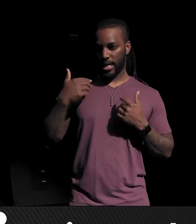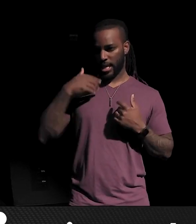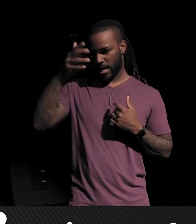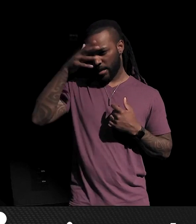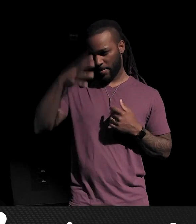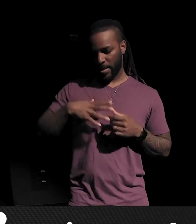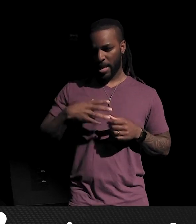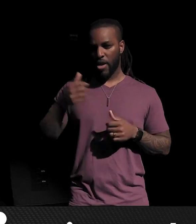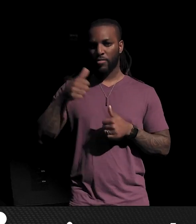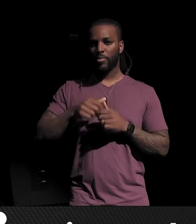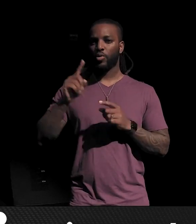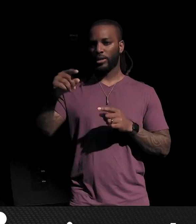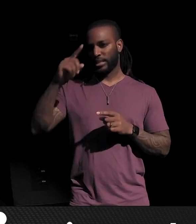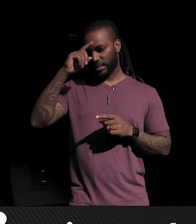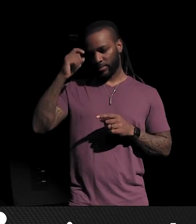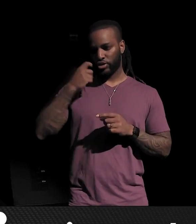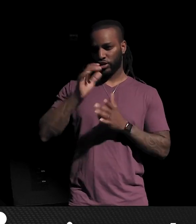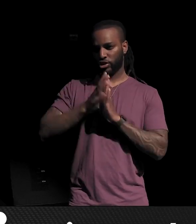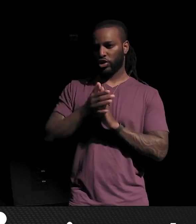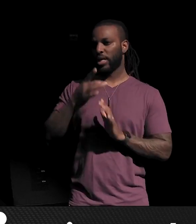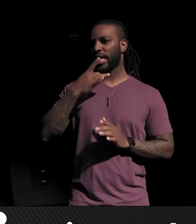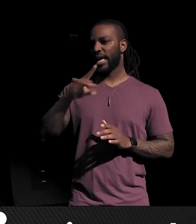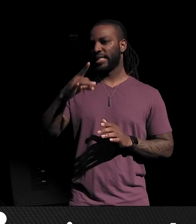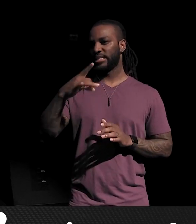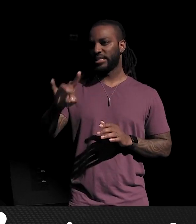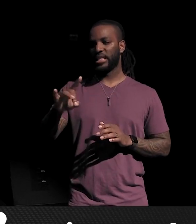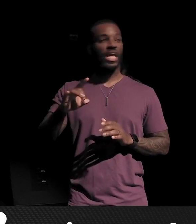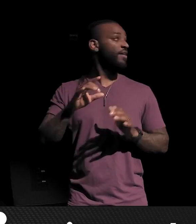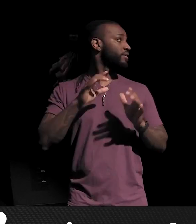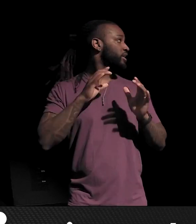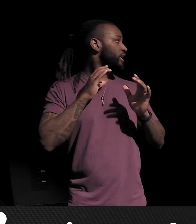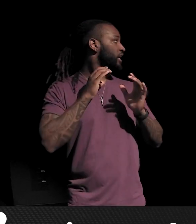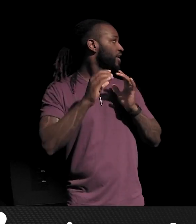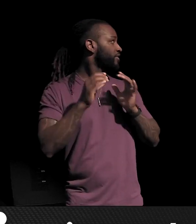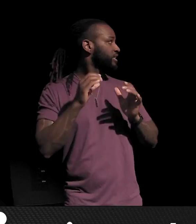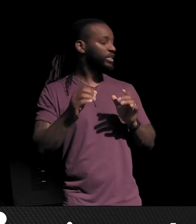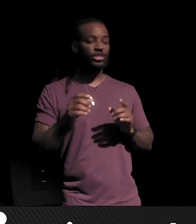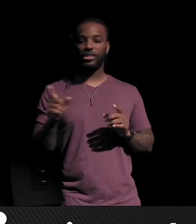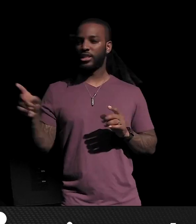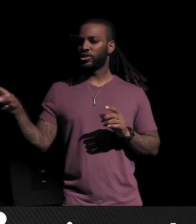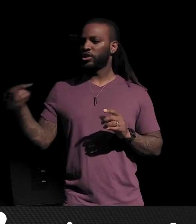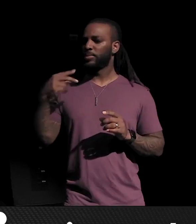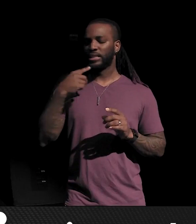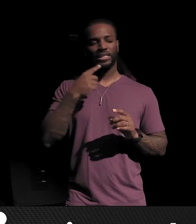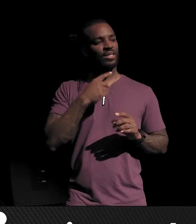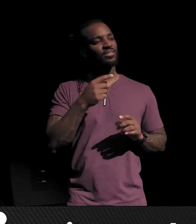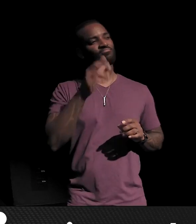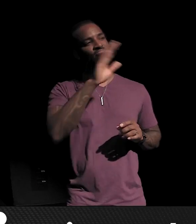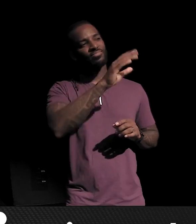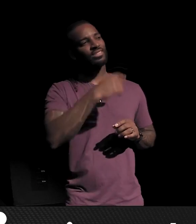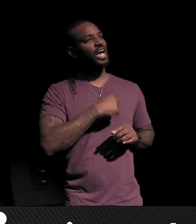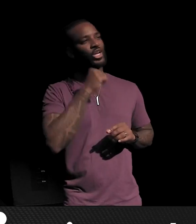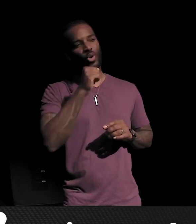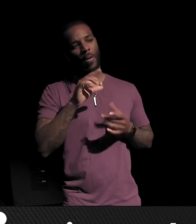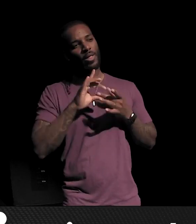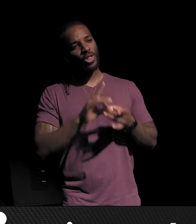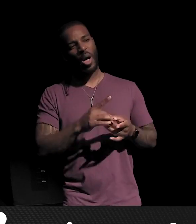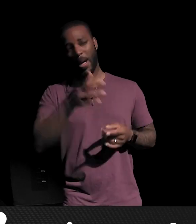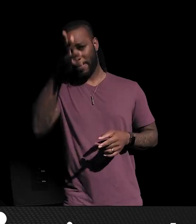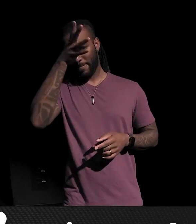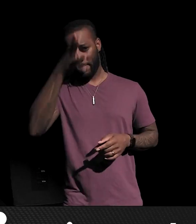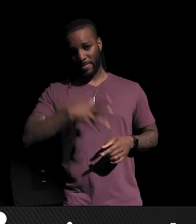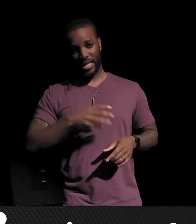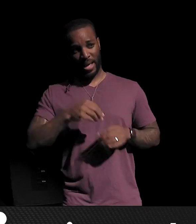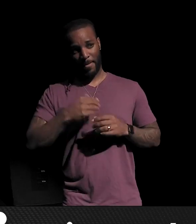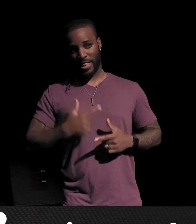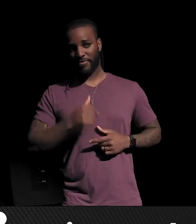the summer, he had just turned 18, and a conversation we had, he turned to me and said, I don't belong. Men in my life don't stay. Men